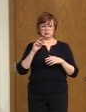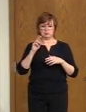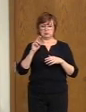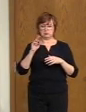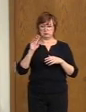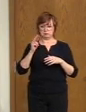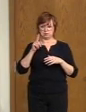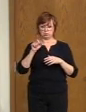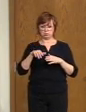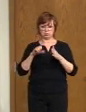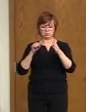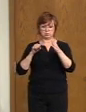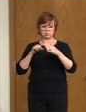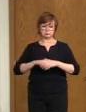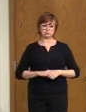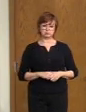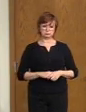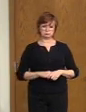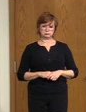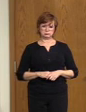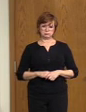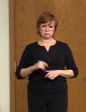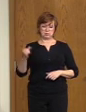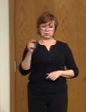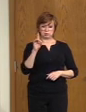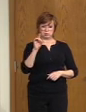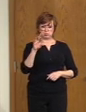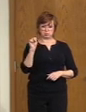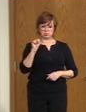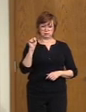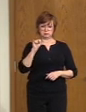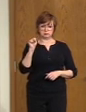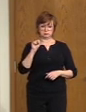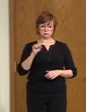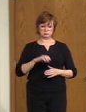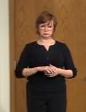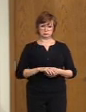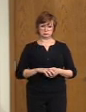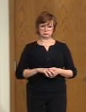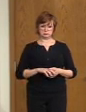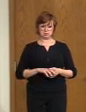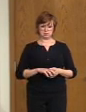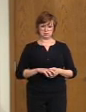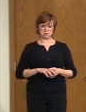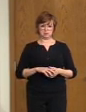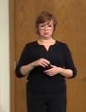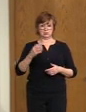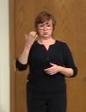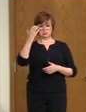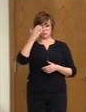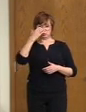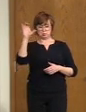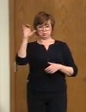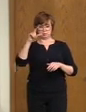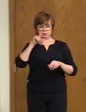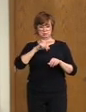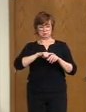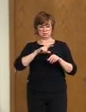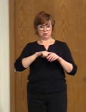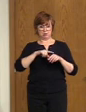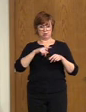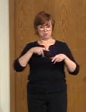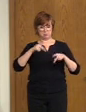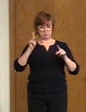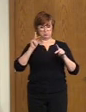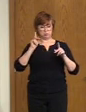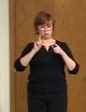note, Dr. Shahab, do you think it's realistic to have people visiting at Christmas time, as was discussed maybe last week,